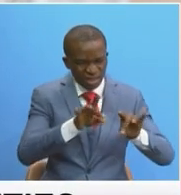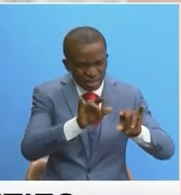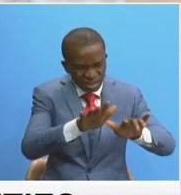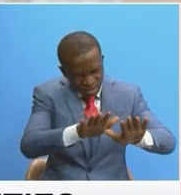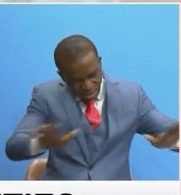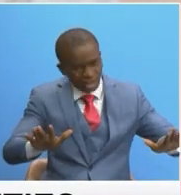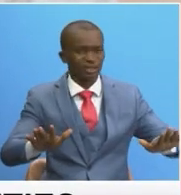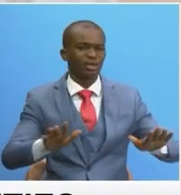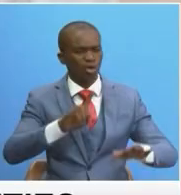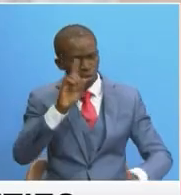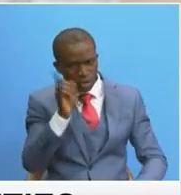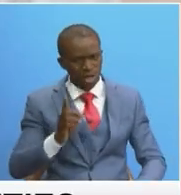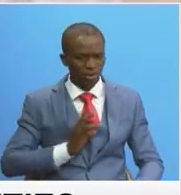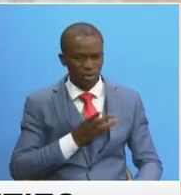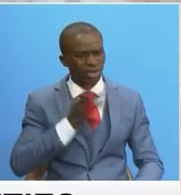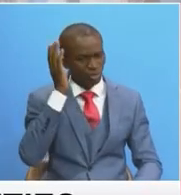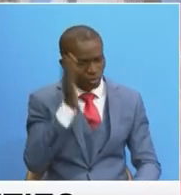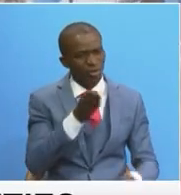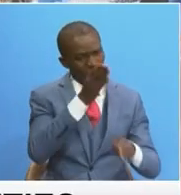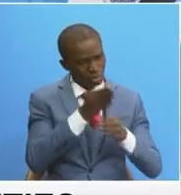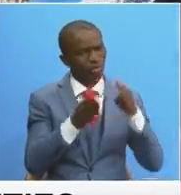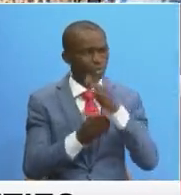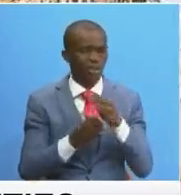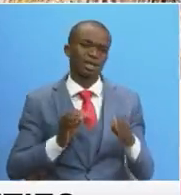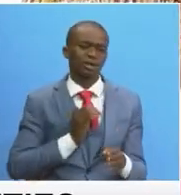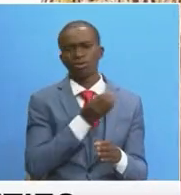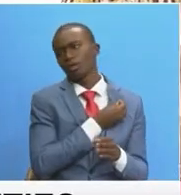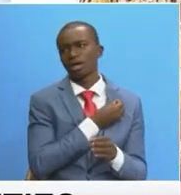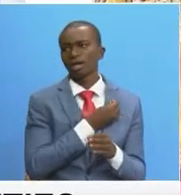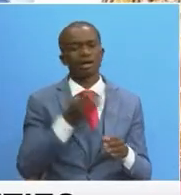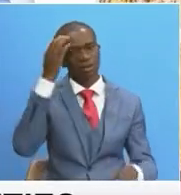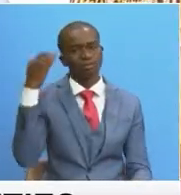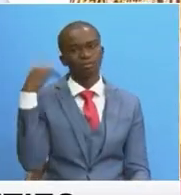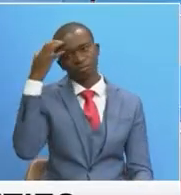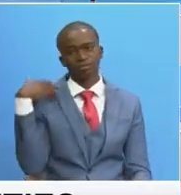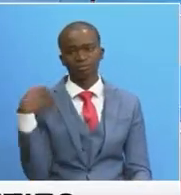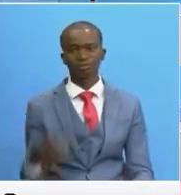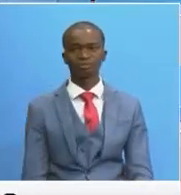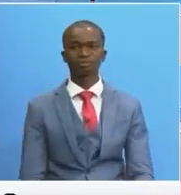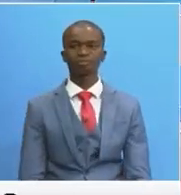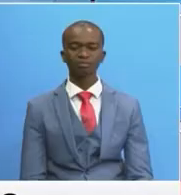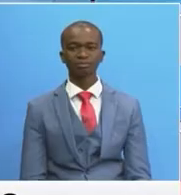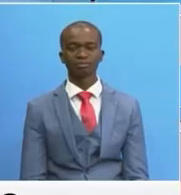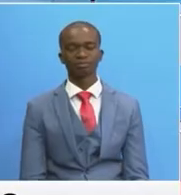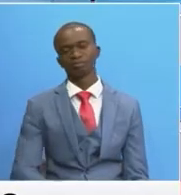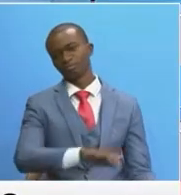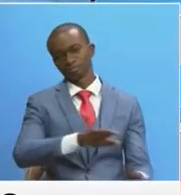land where this village can be built. Zanis reports in Lusaka.